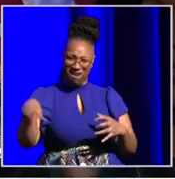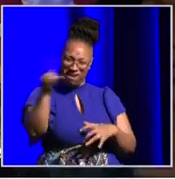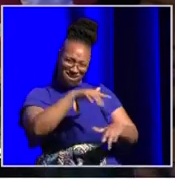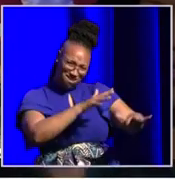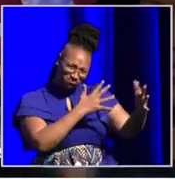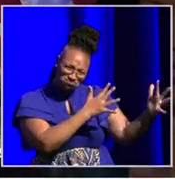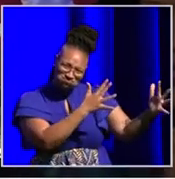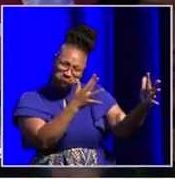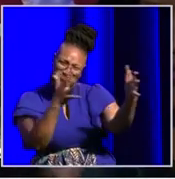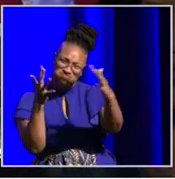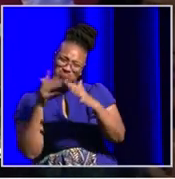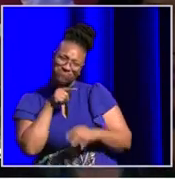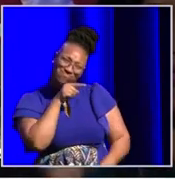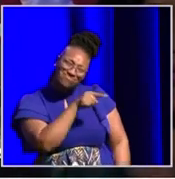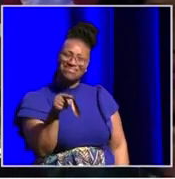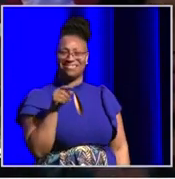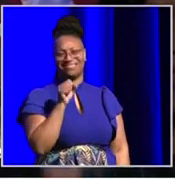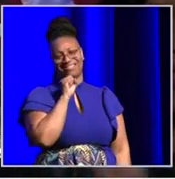applause.